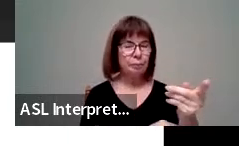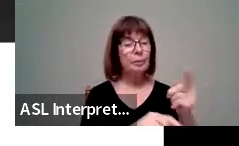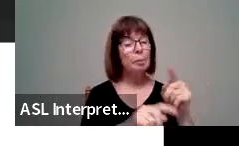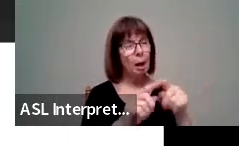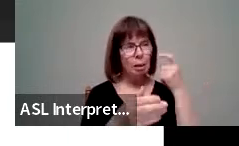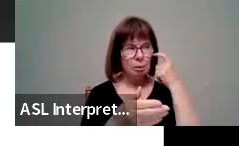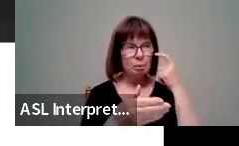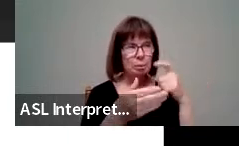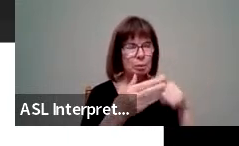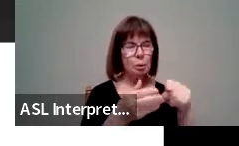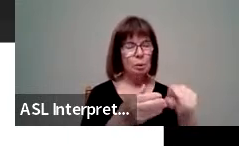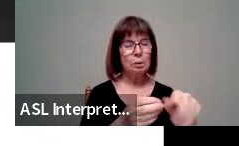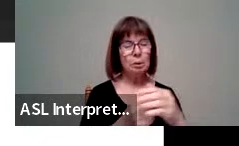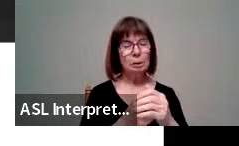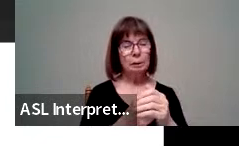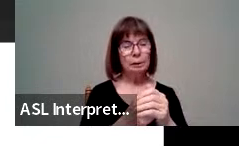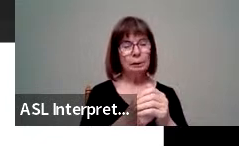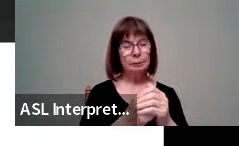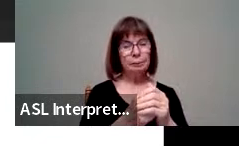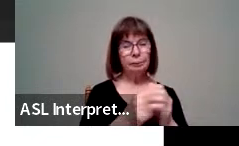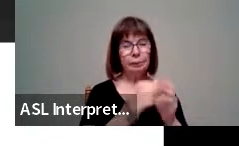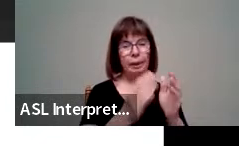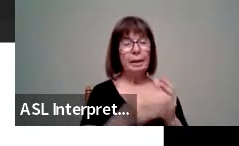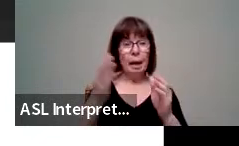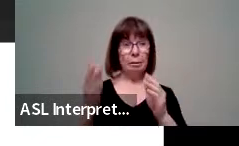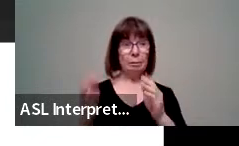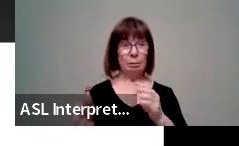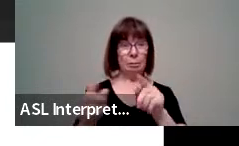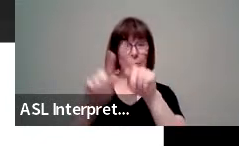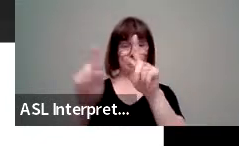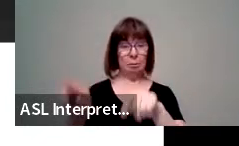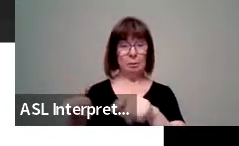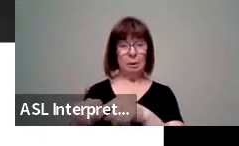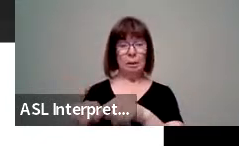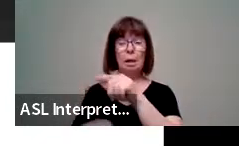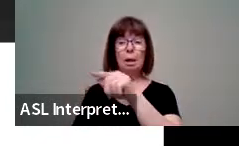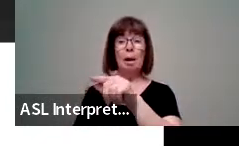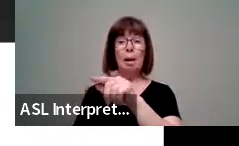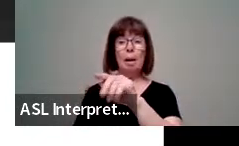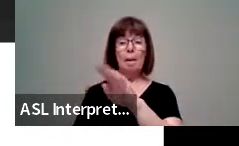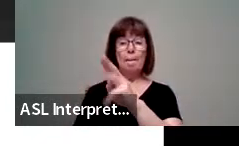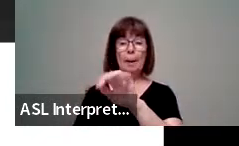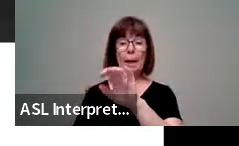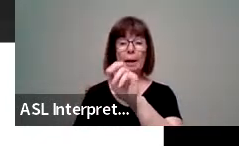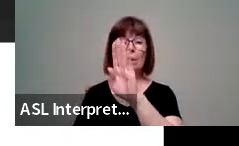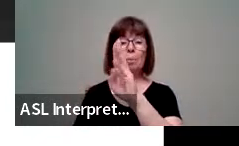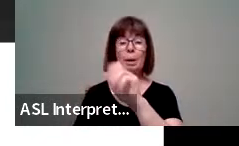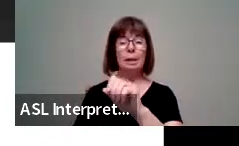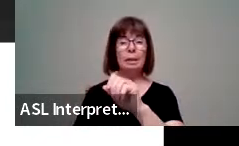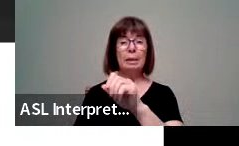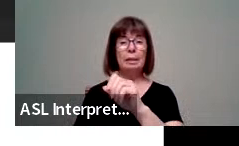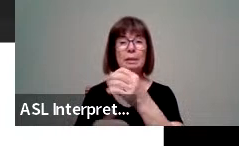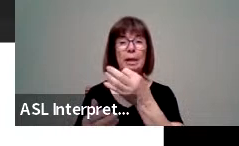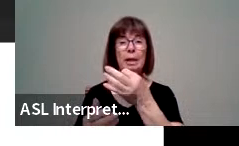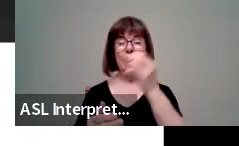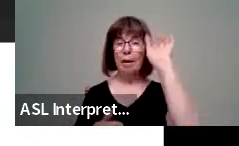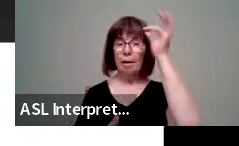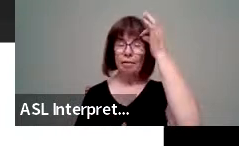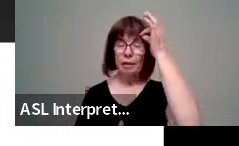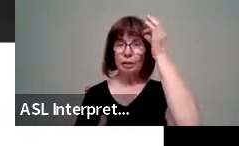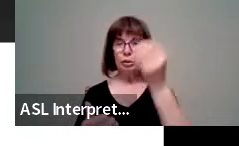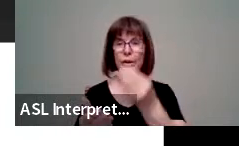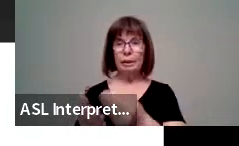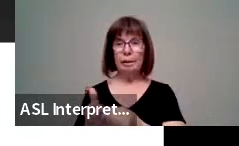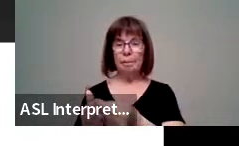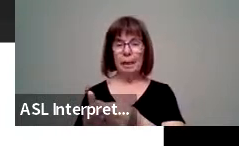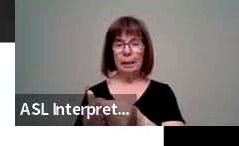notable. And then BioBot is a federally funded national program, samples wastewater from facilities across the